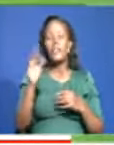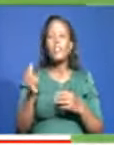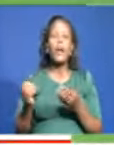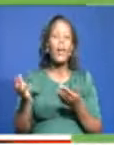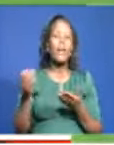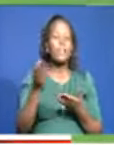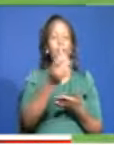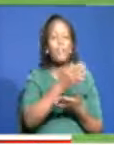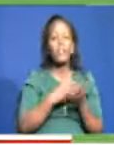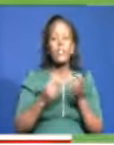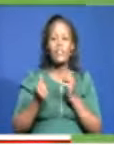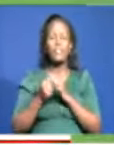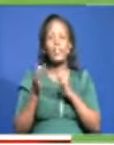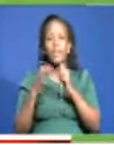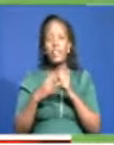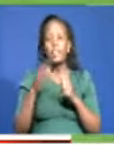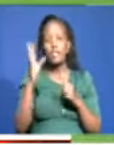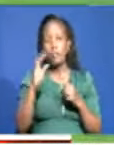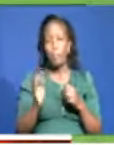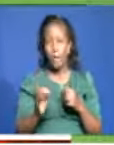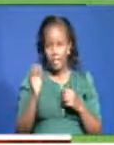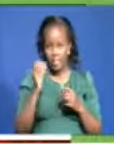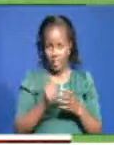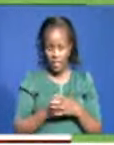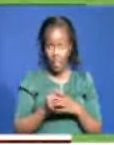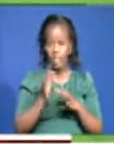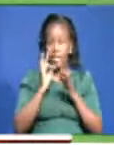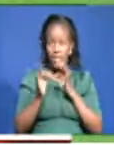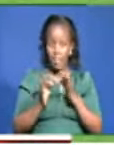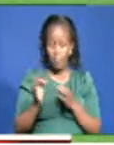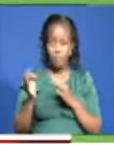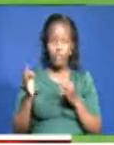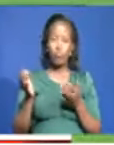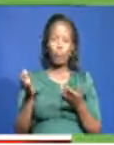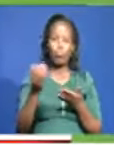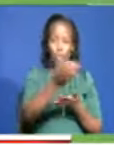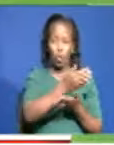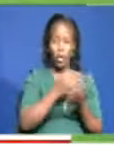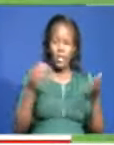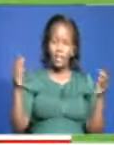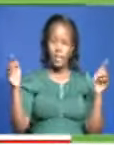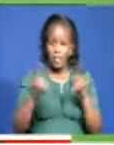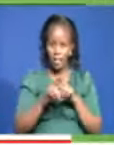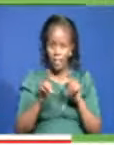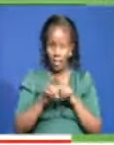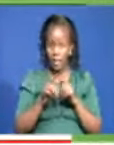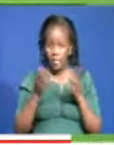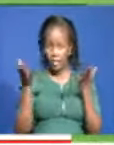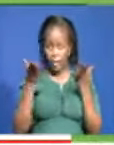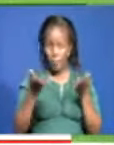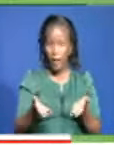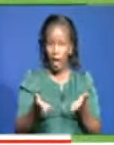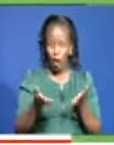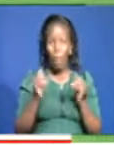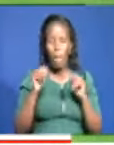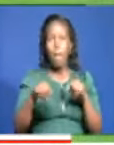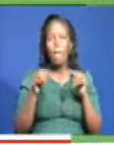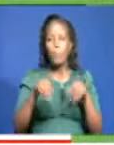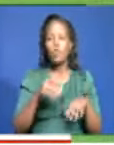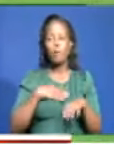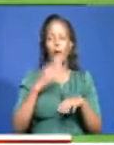of GDP. If we collect the same target today, then we would have raised an